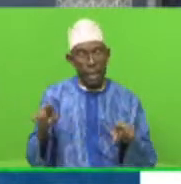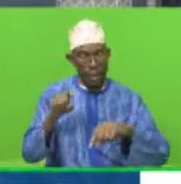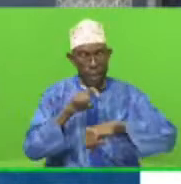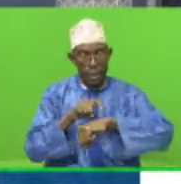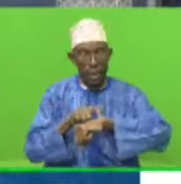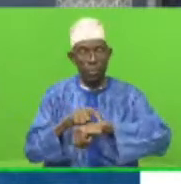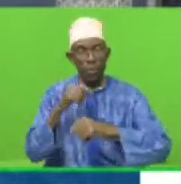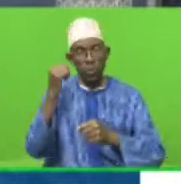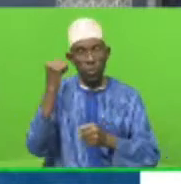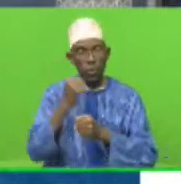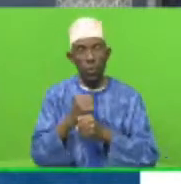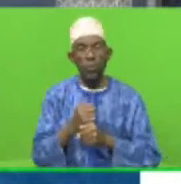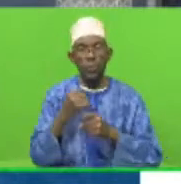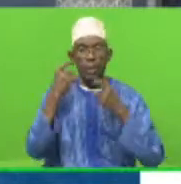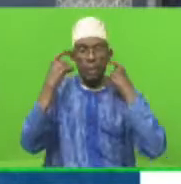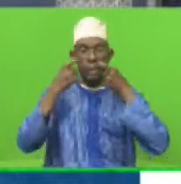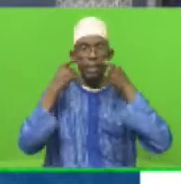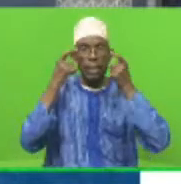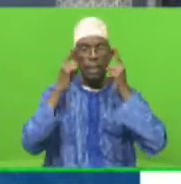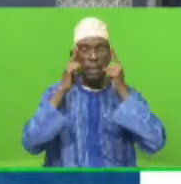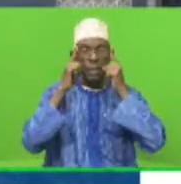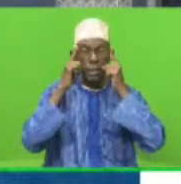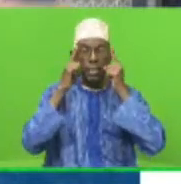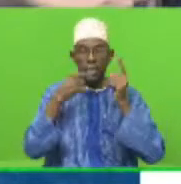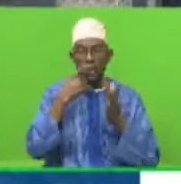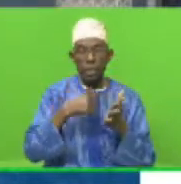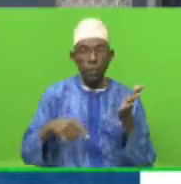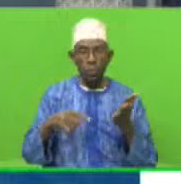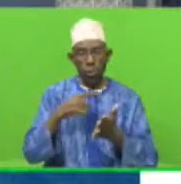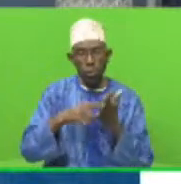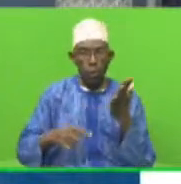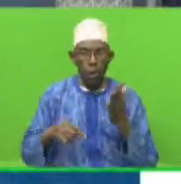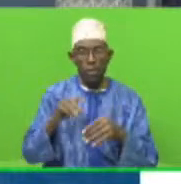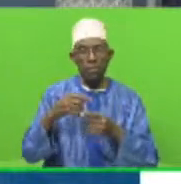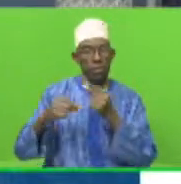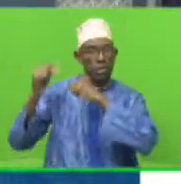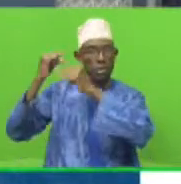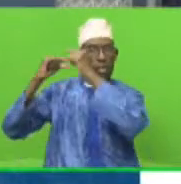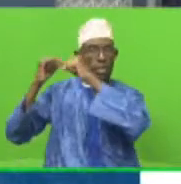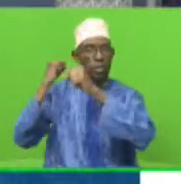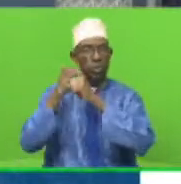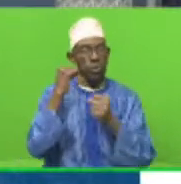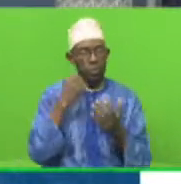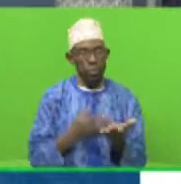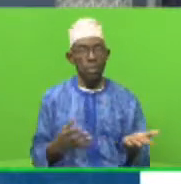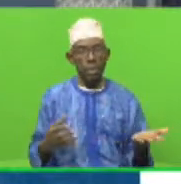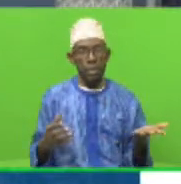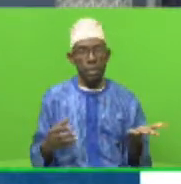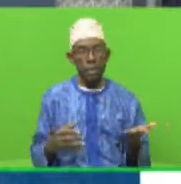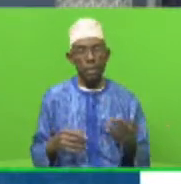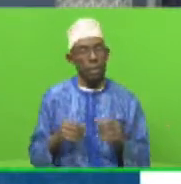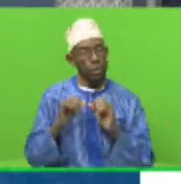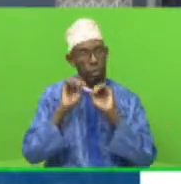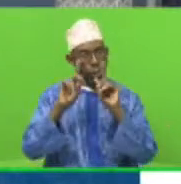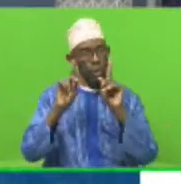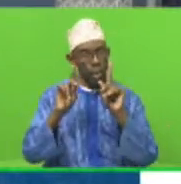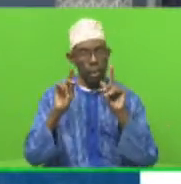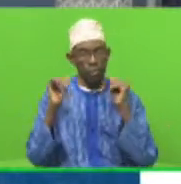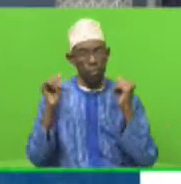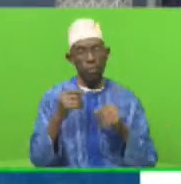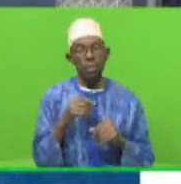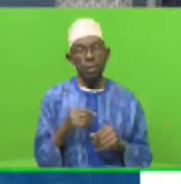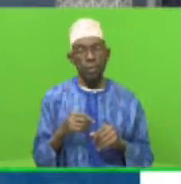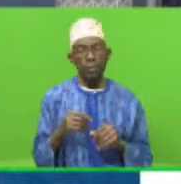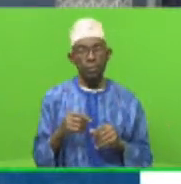when they commit fahisha, what do they say? This is what we found our forefathers doing. And that is sufficient for them. So this is the